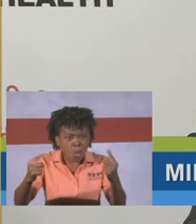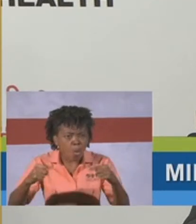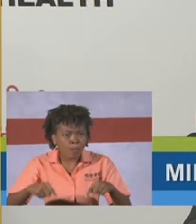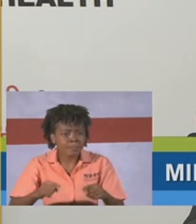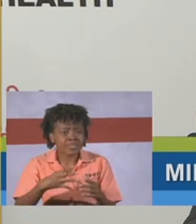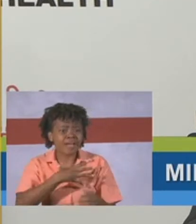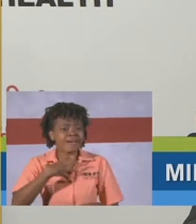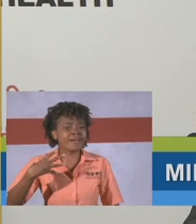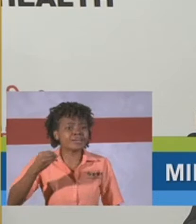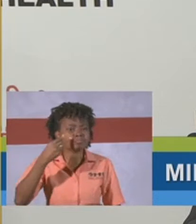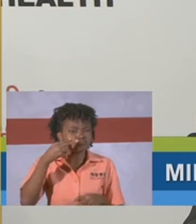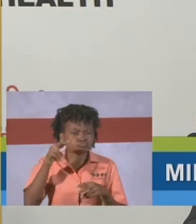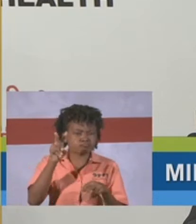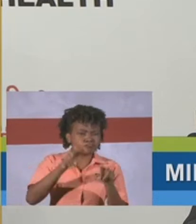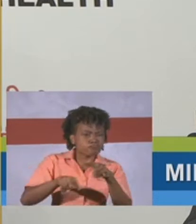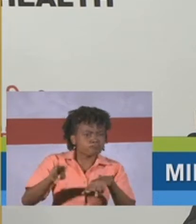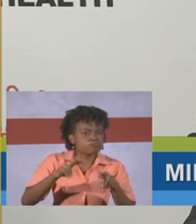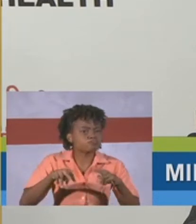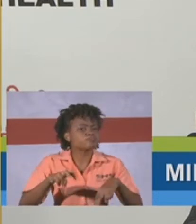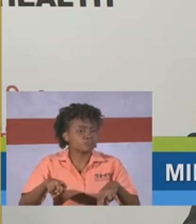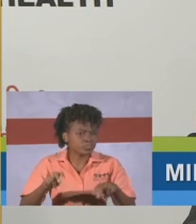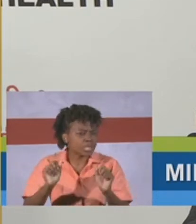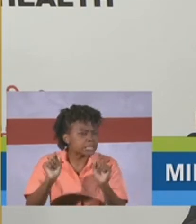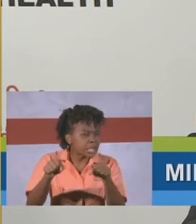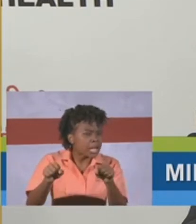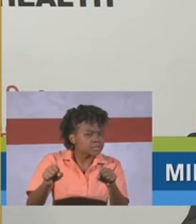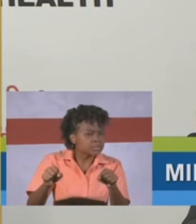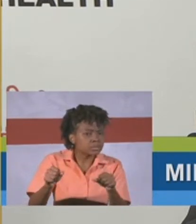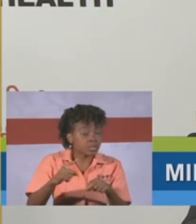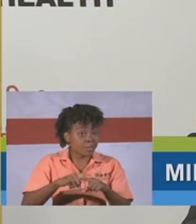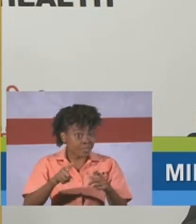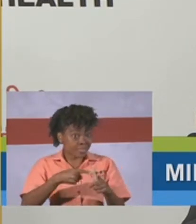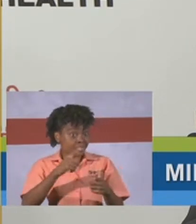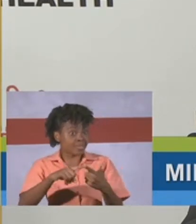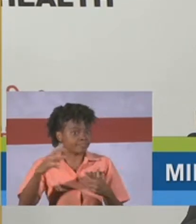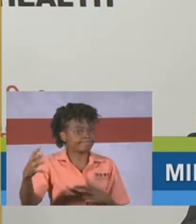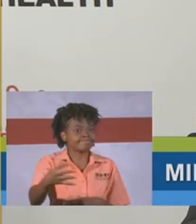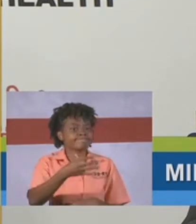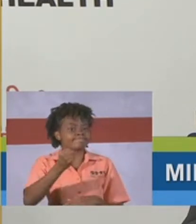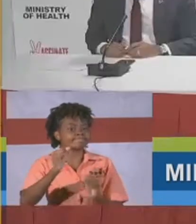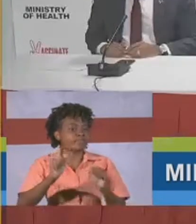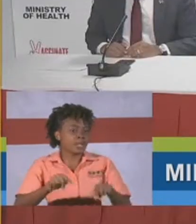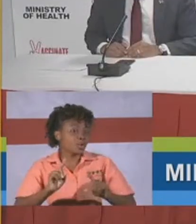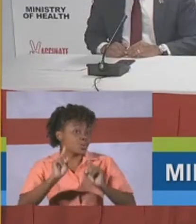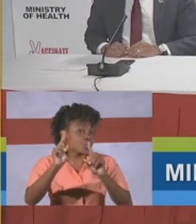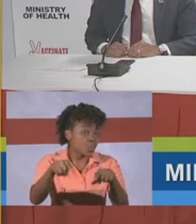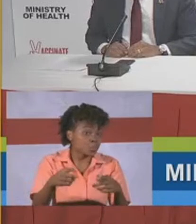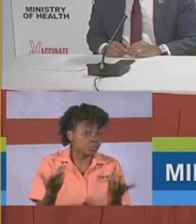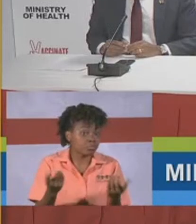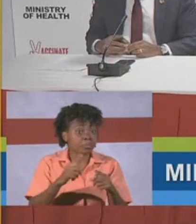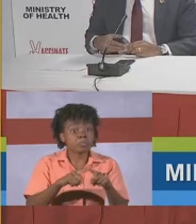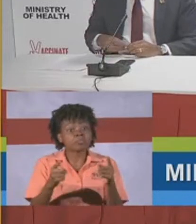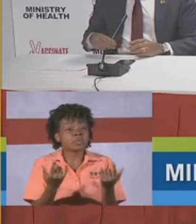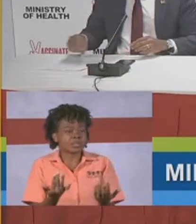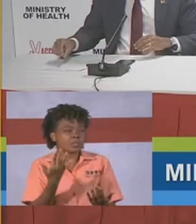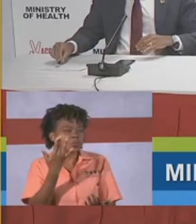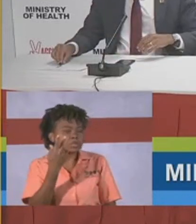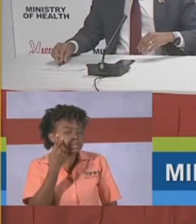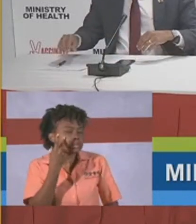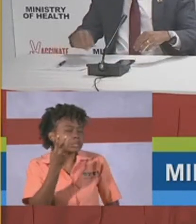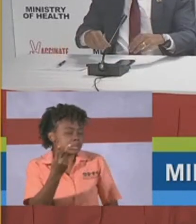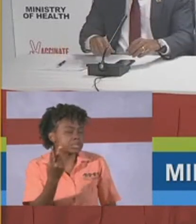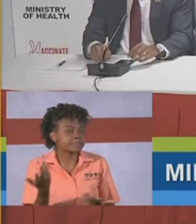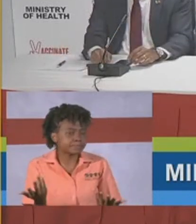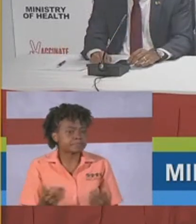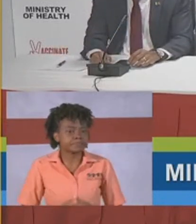local situation, we will certainly take advantage of that opportunity. Thank you, Minister. And as we